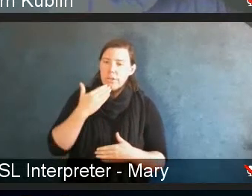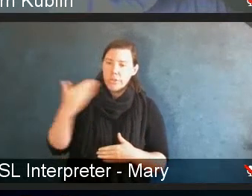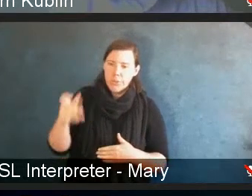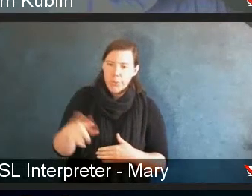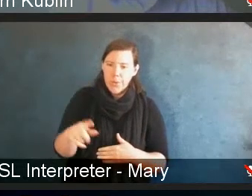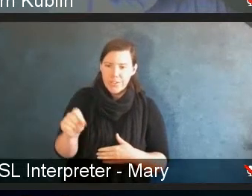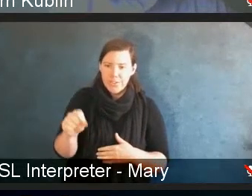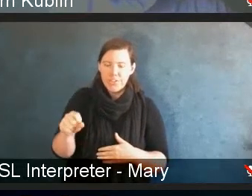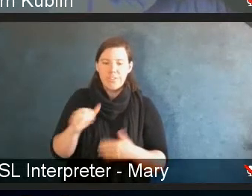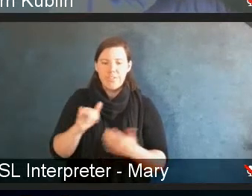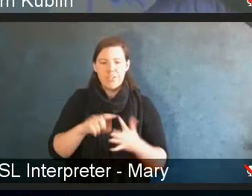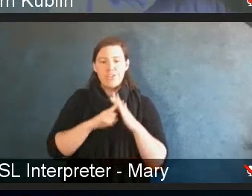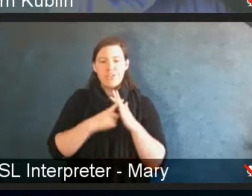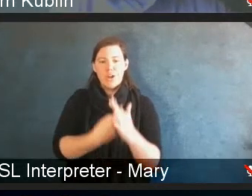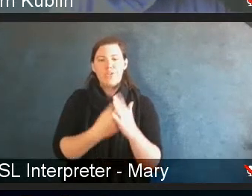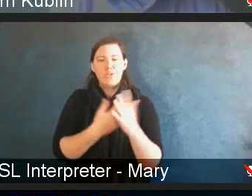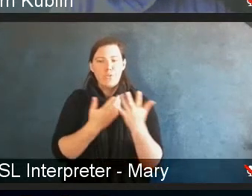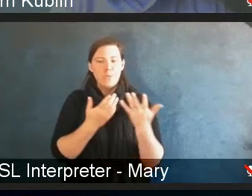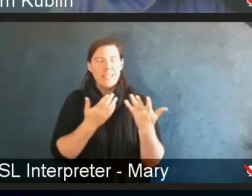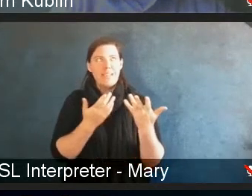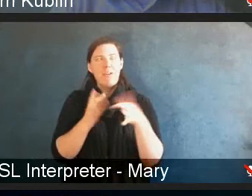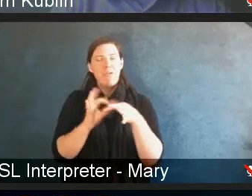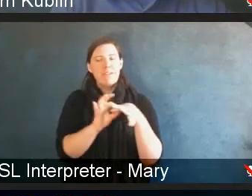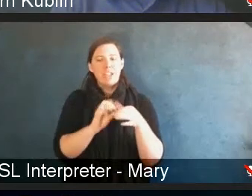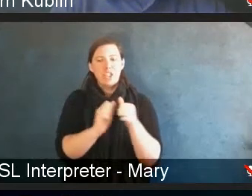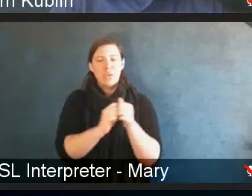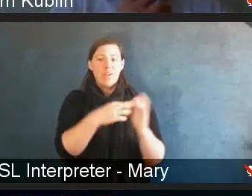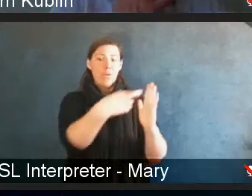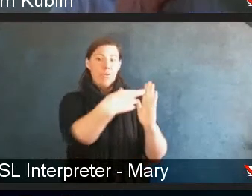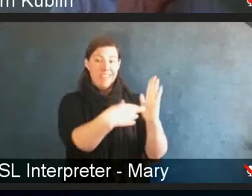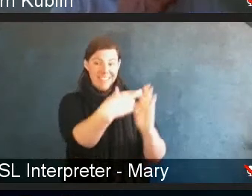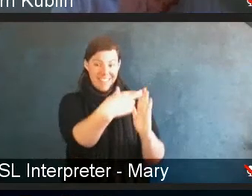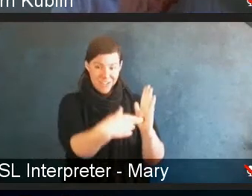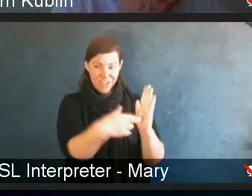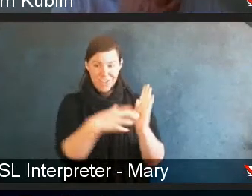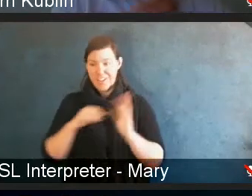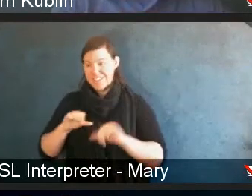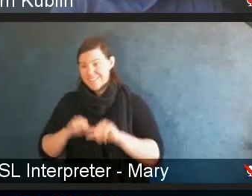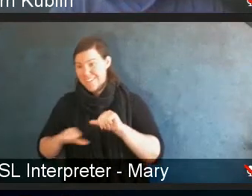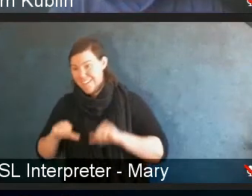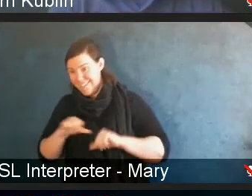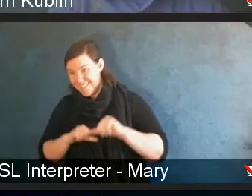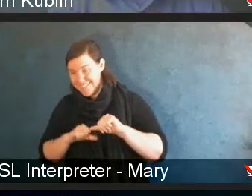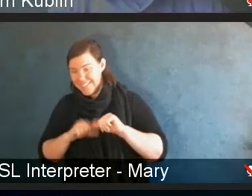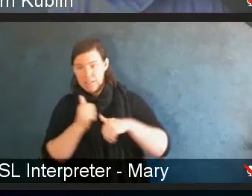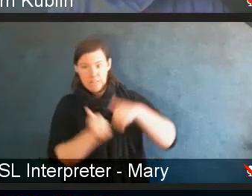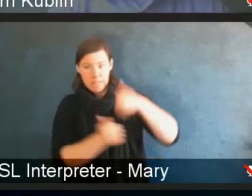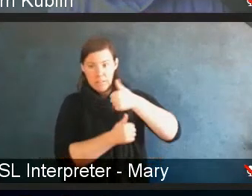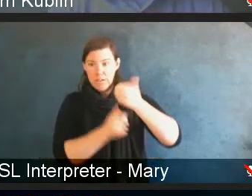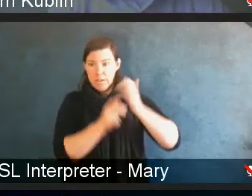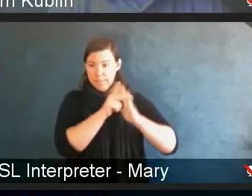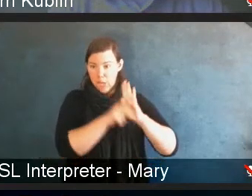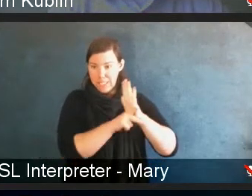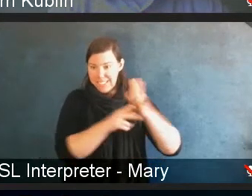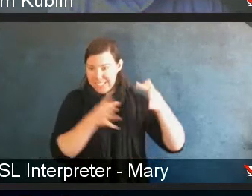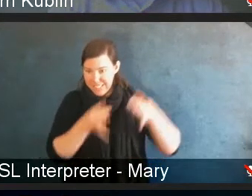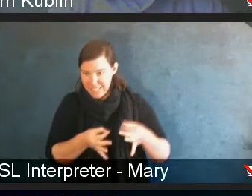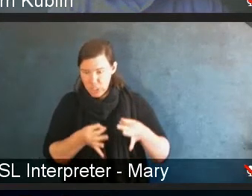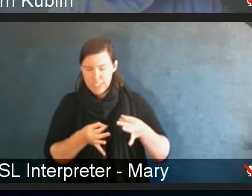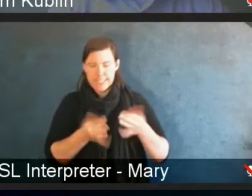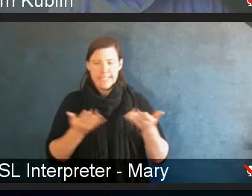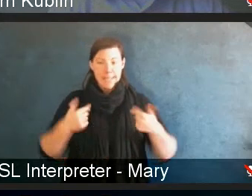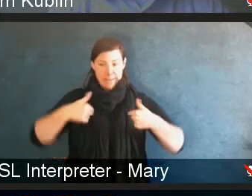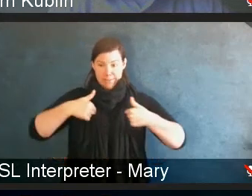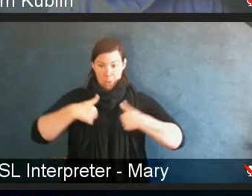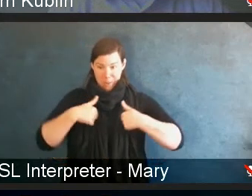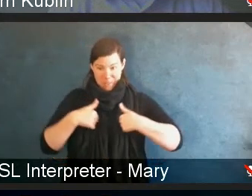science with regulation and other sort of broader policy decisions. And so I think it's difficult for me, at